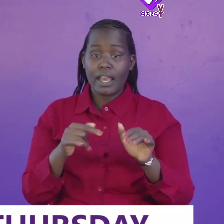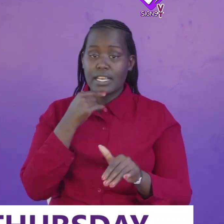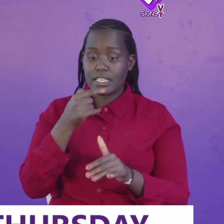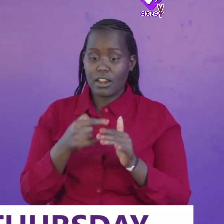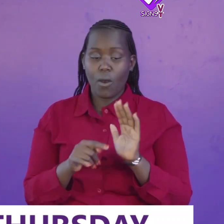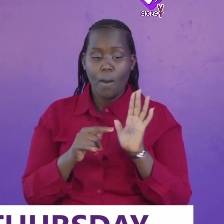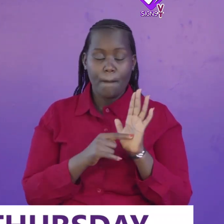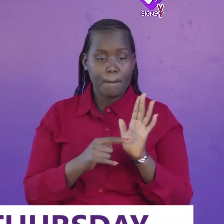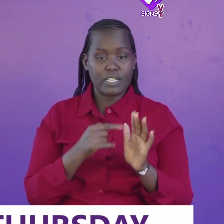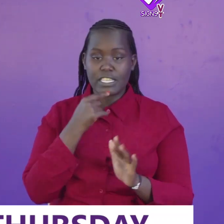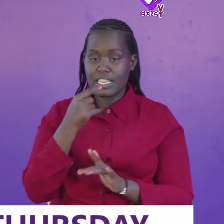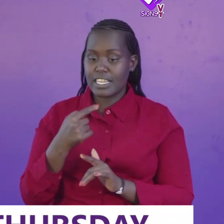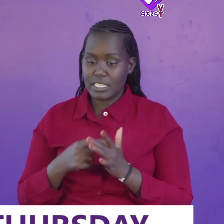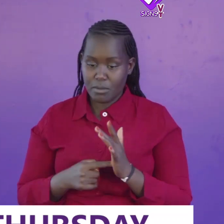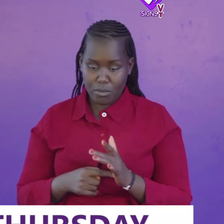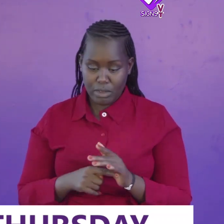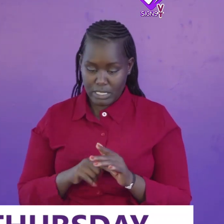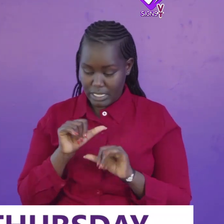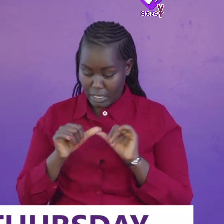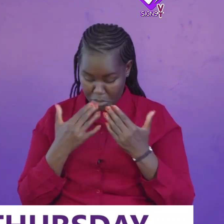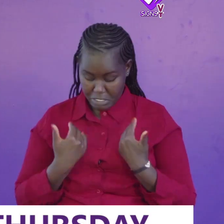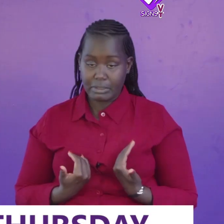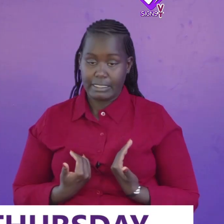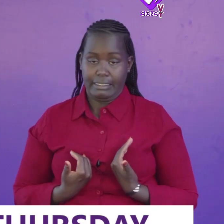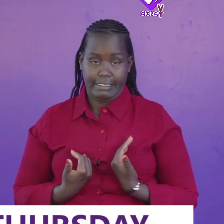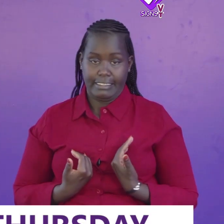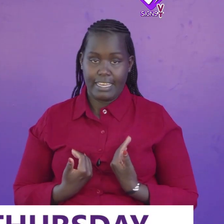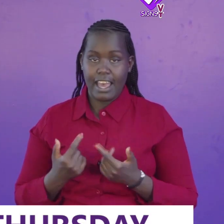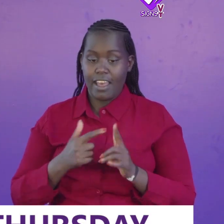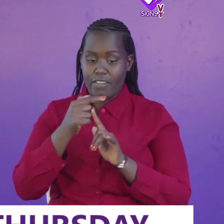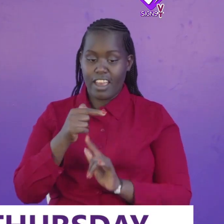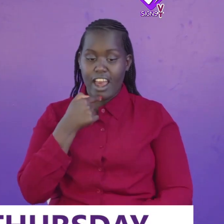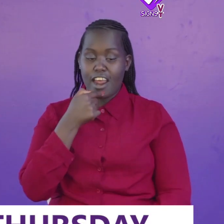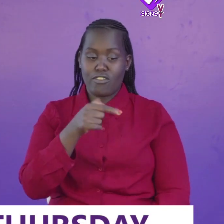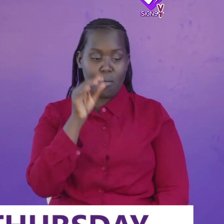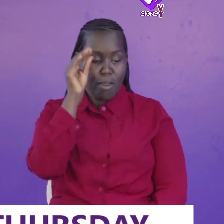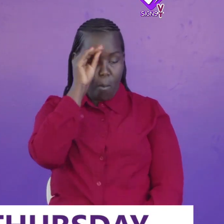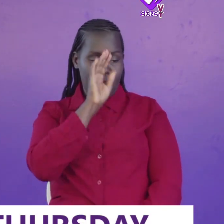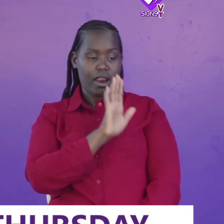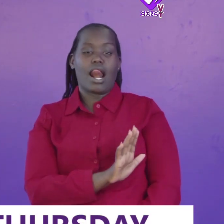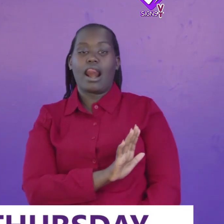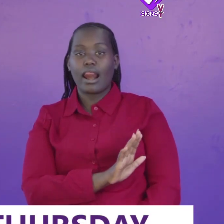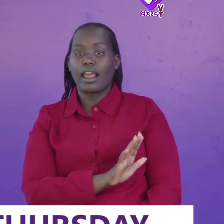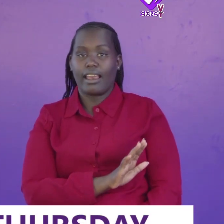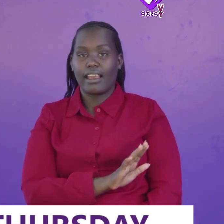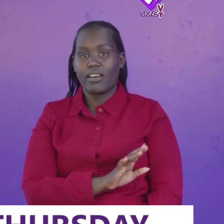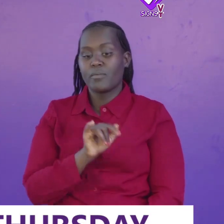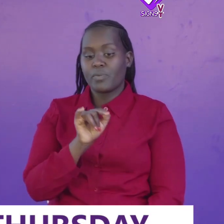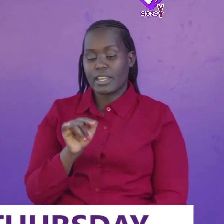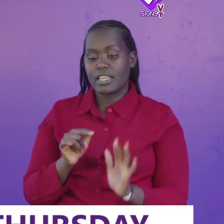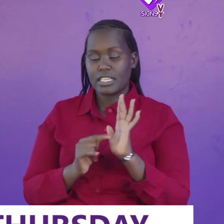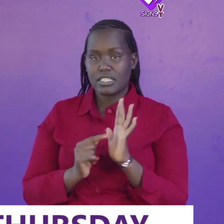point nasema kunihusu mimi. Kivyako. Anatuambia kuhusu yeye. So on this point